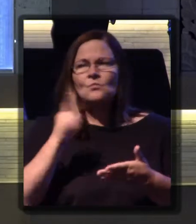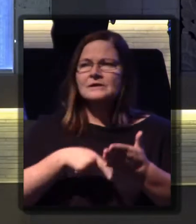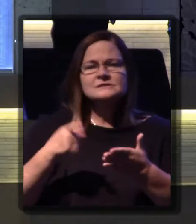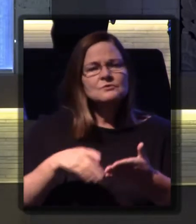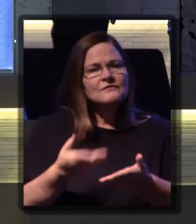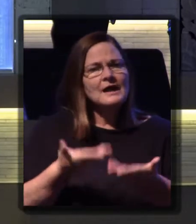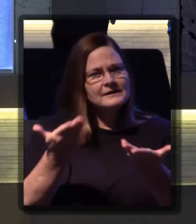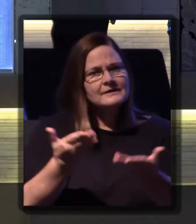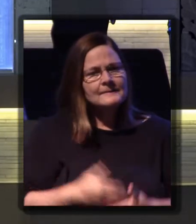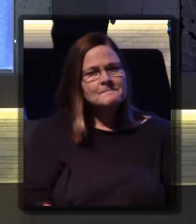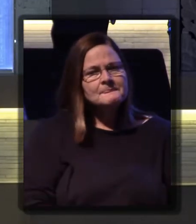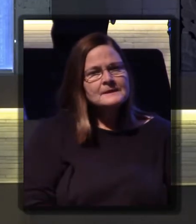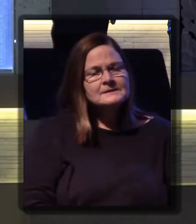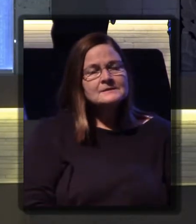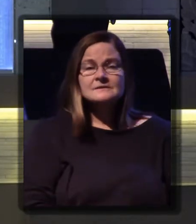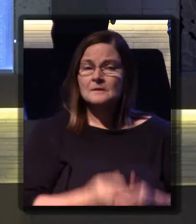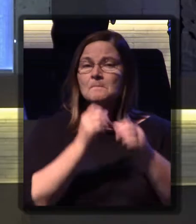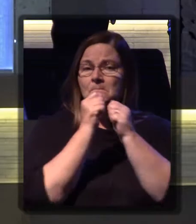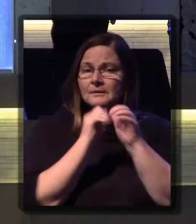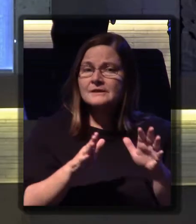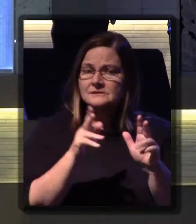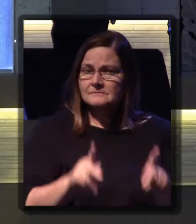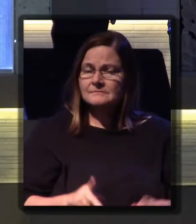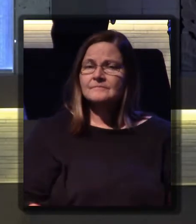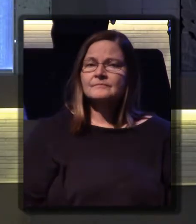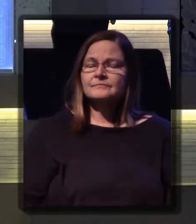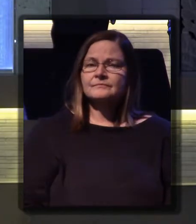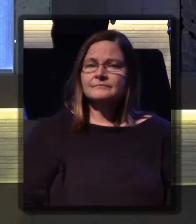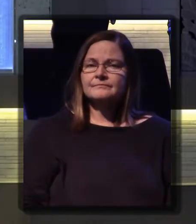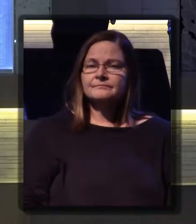his truth. Come meditate and delight in what he has provided.